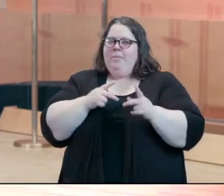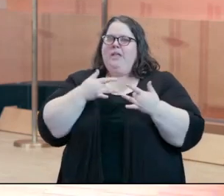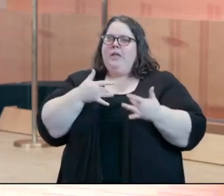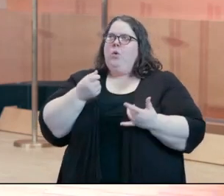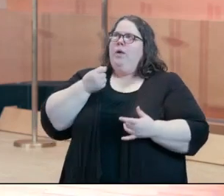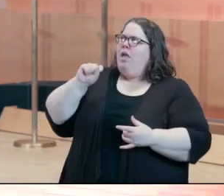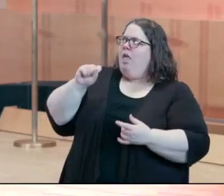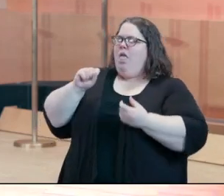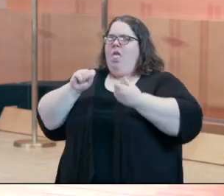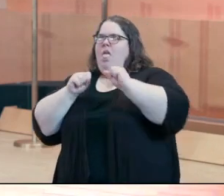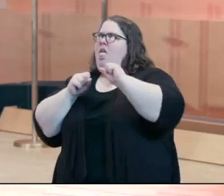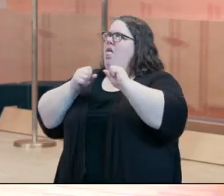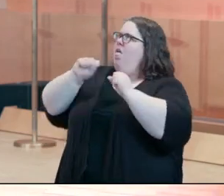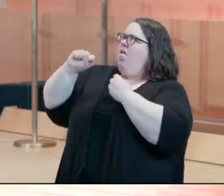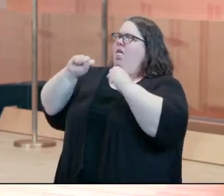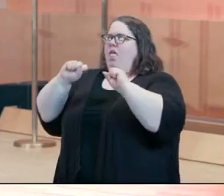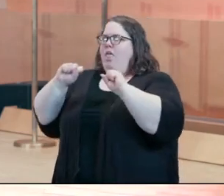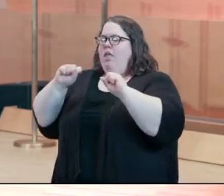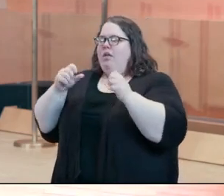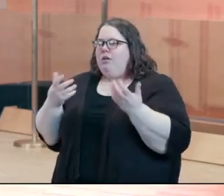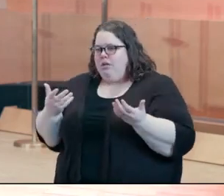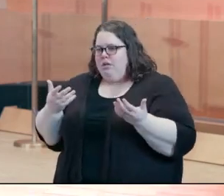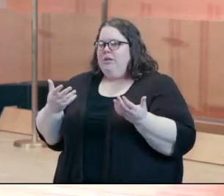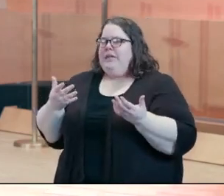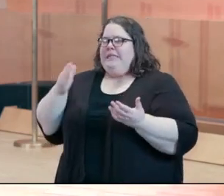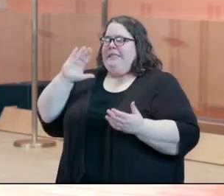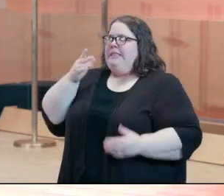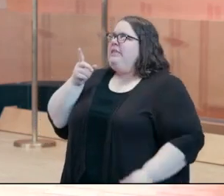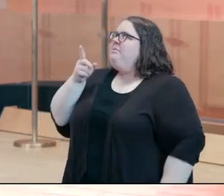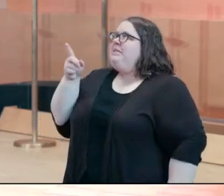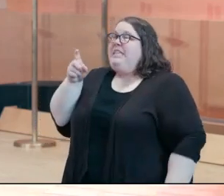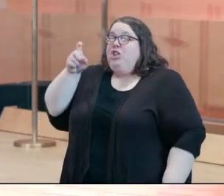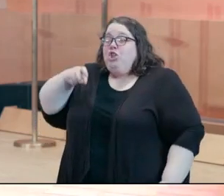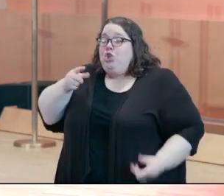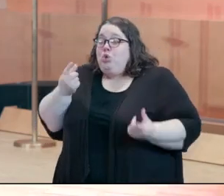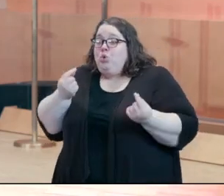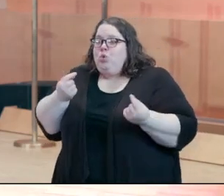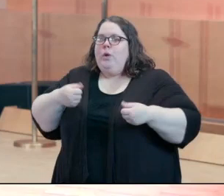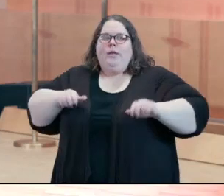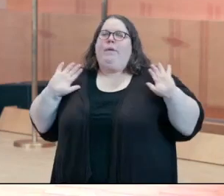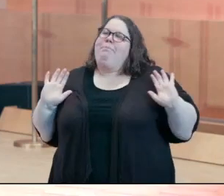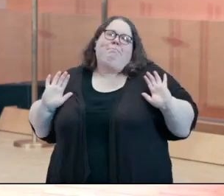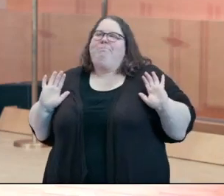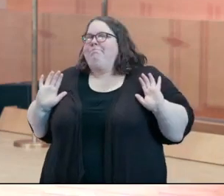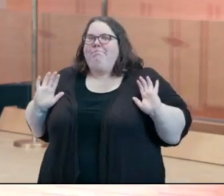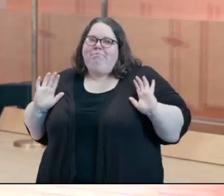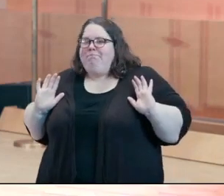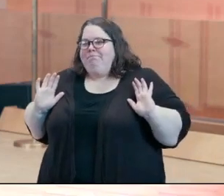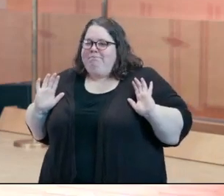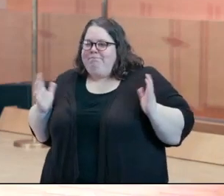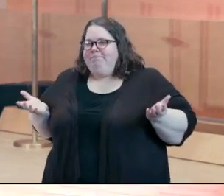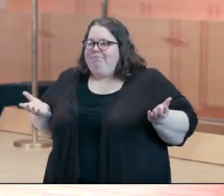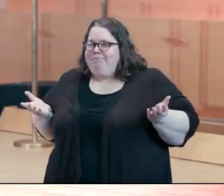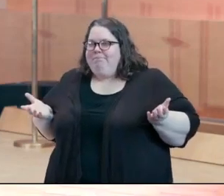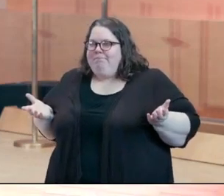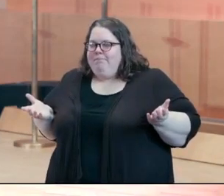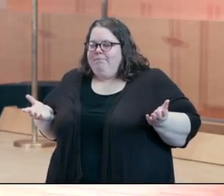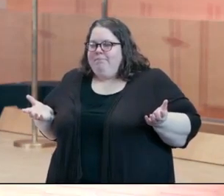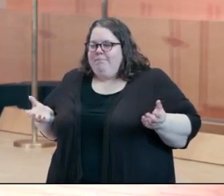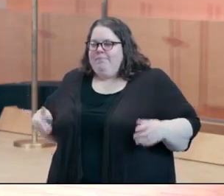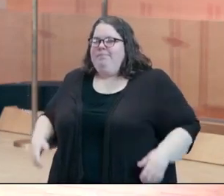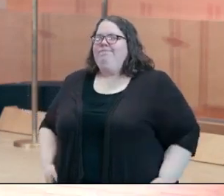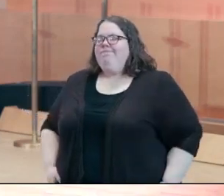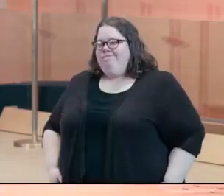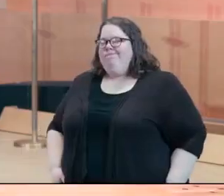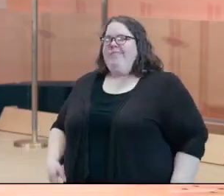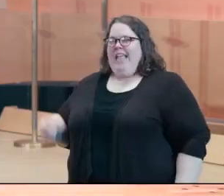time again, where it seems like God should just give up at this point. You